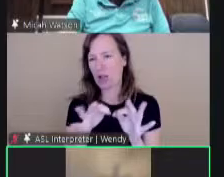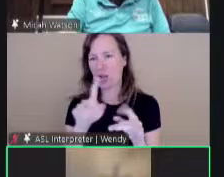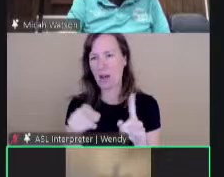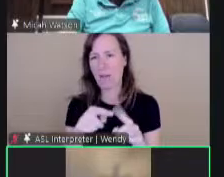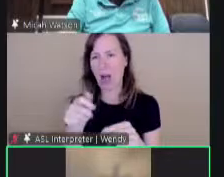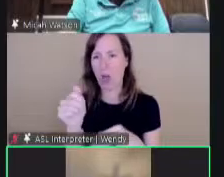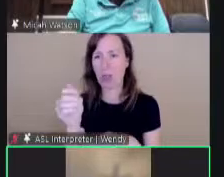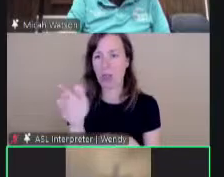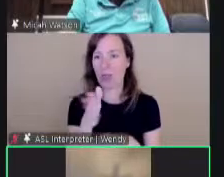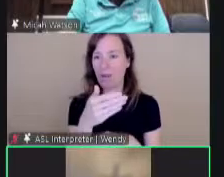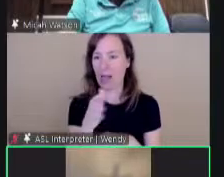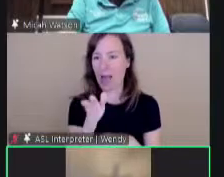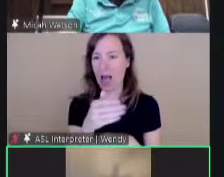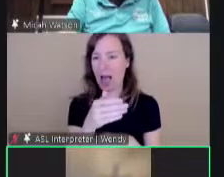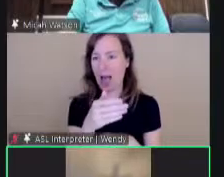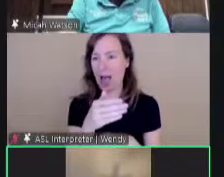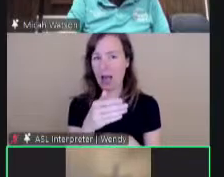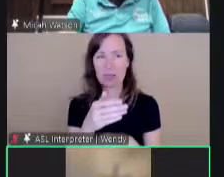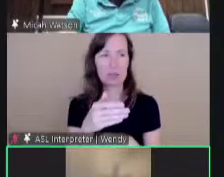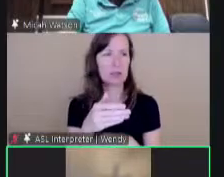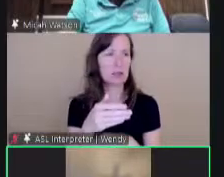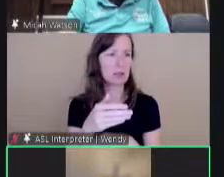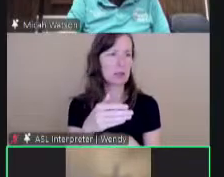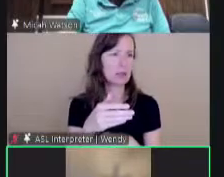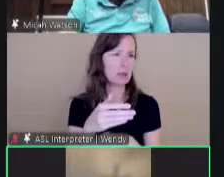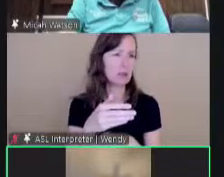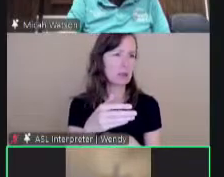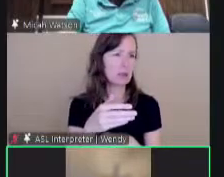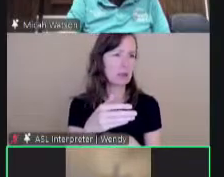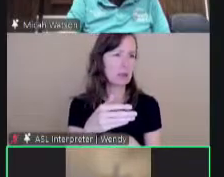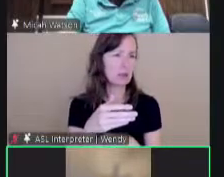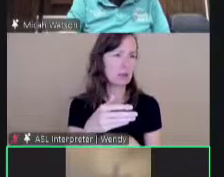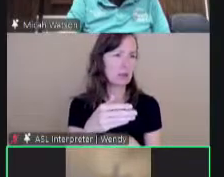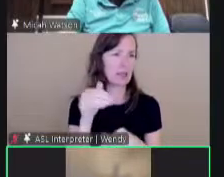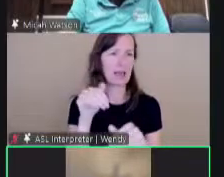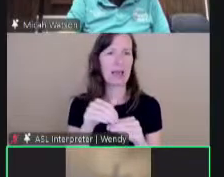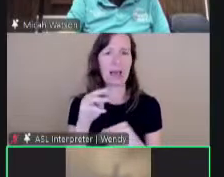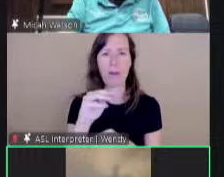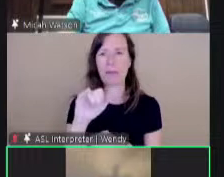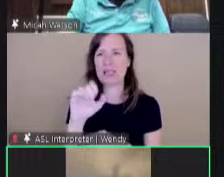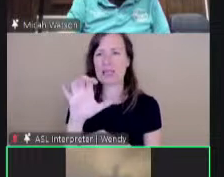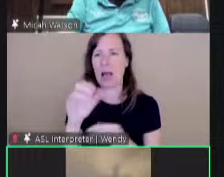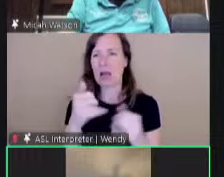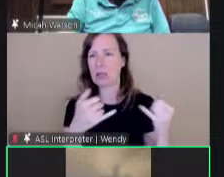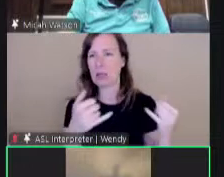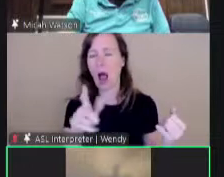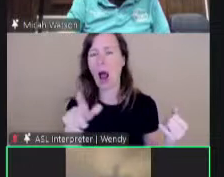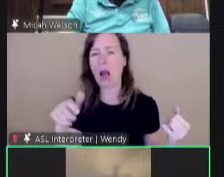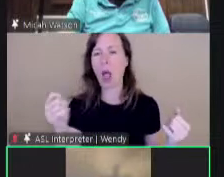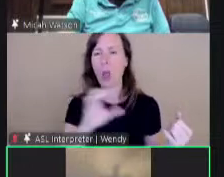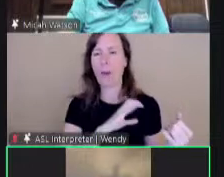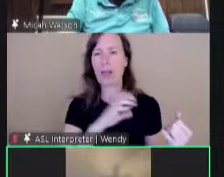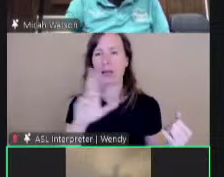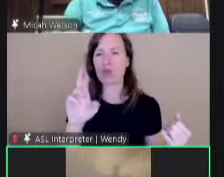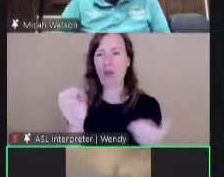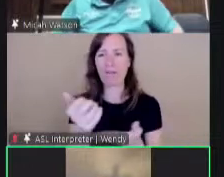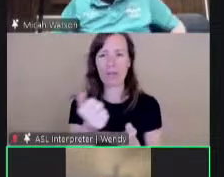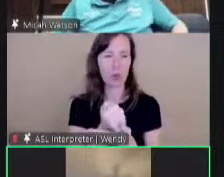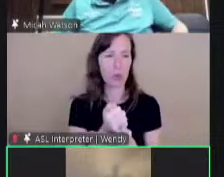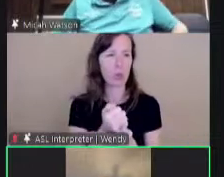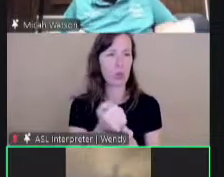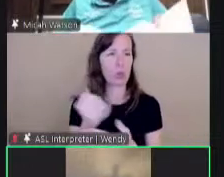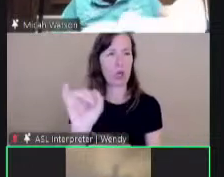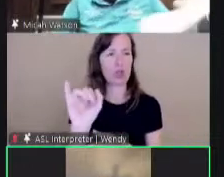flags, that is in that miscellaneous line item. Other police revenues come in,